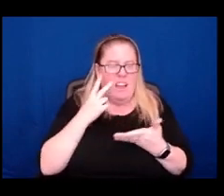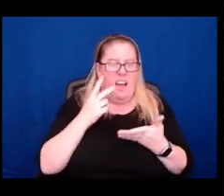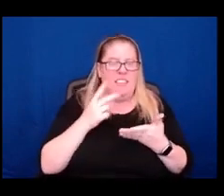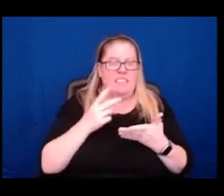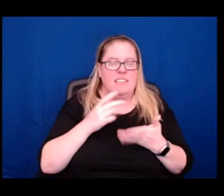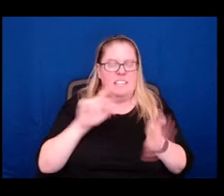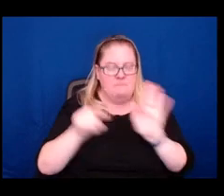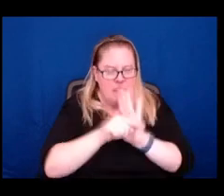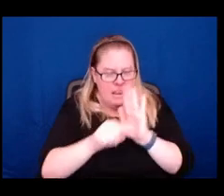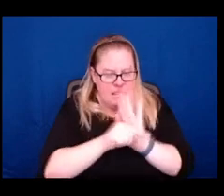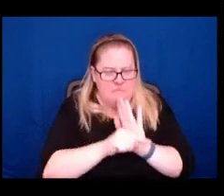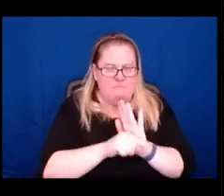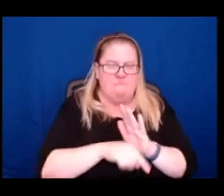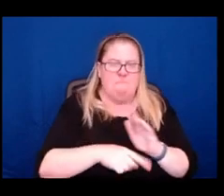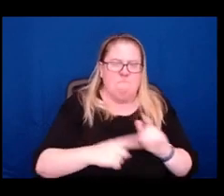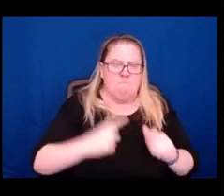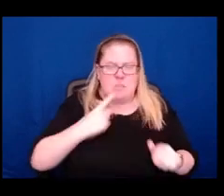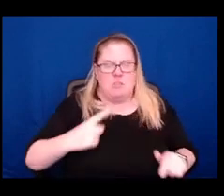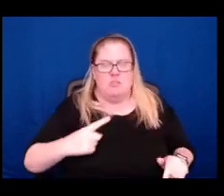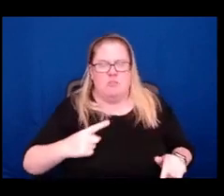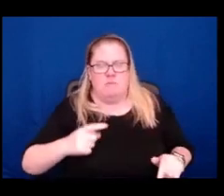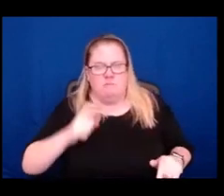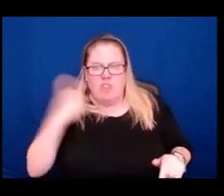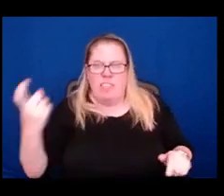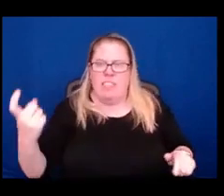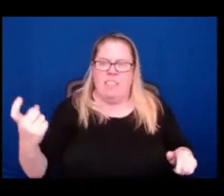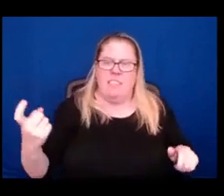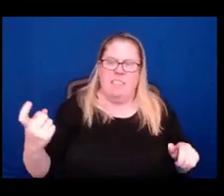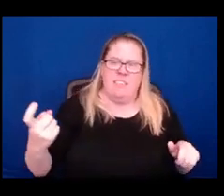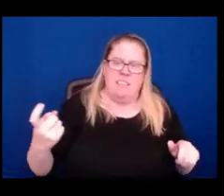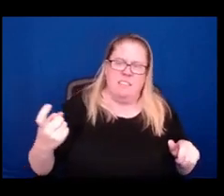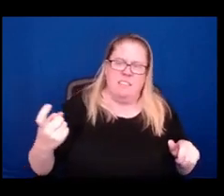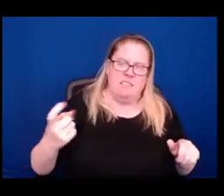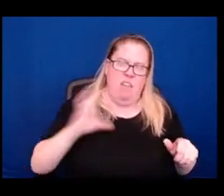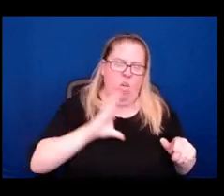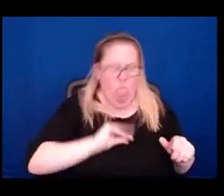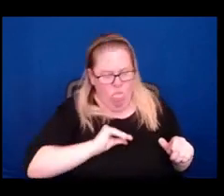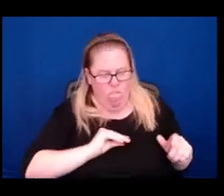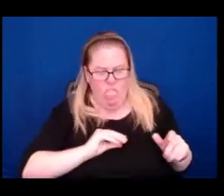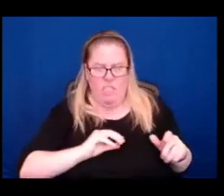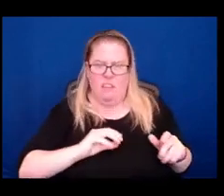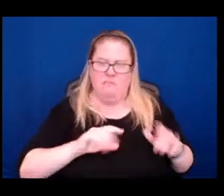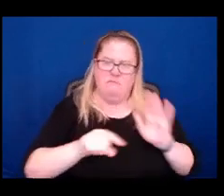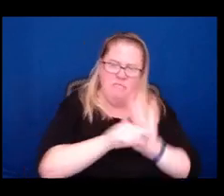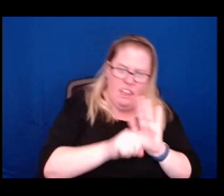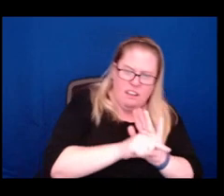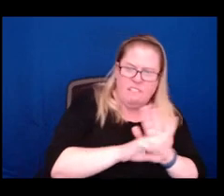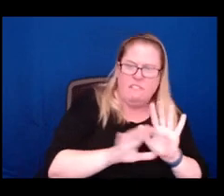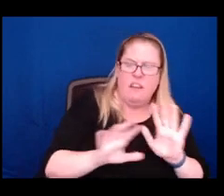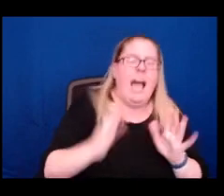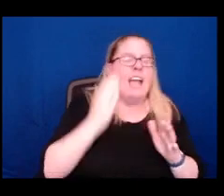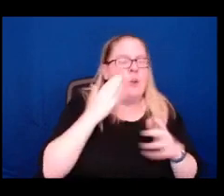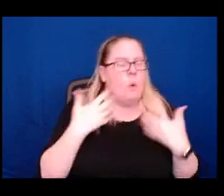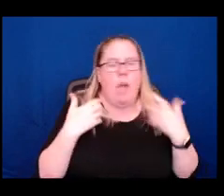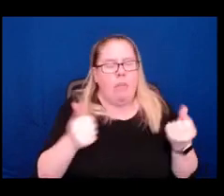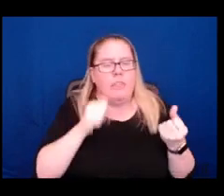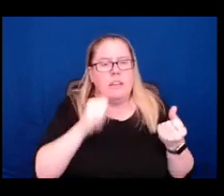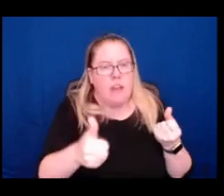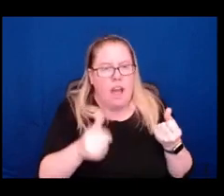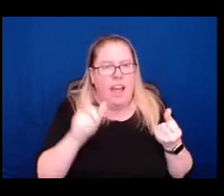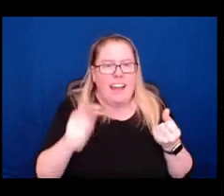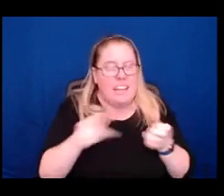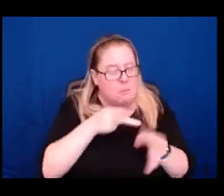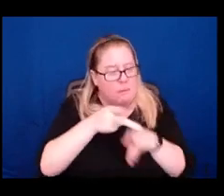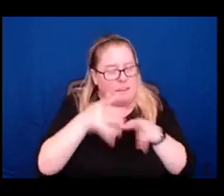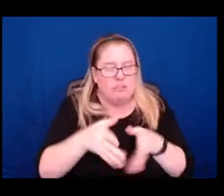toxic energy rising in me, the resentment, the bitterness, the envy. And I know that's not healthy. And I just needed somebody, a professional, to walk me through